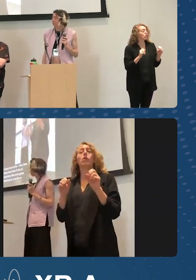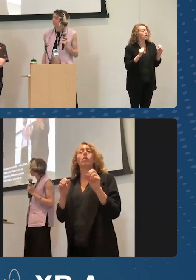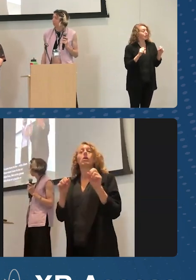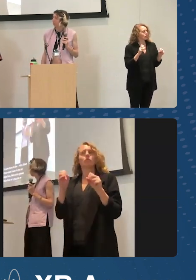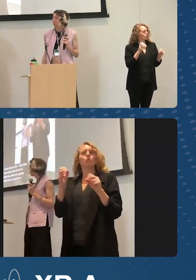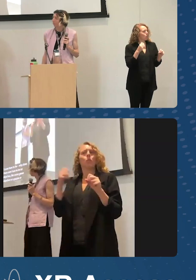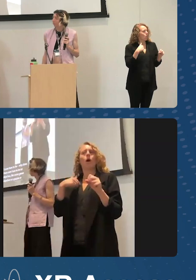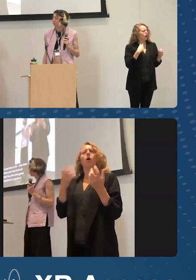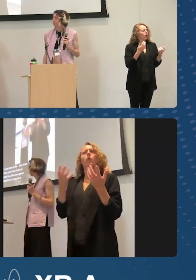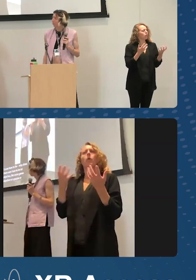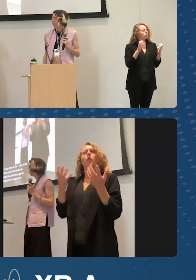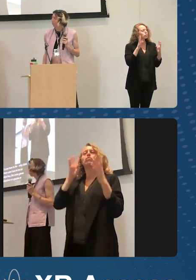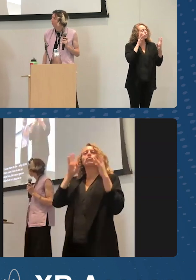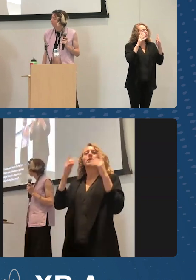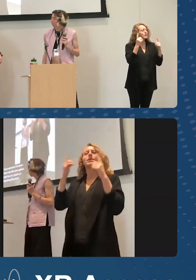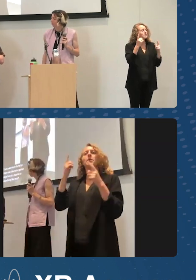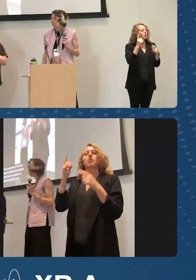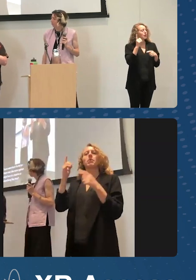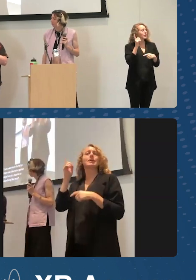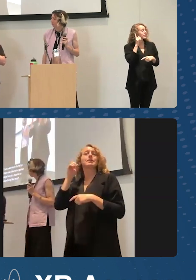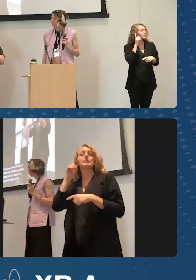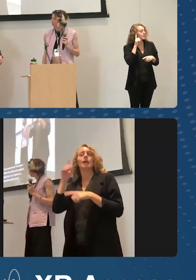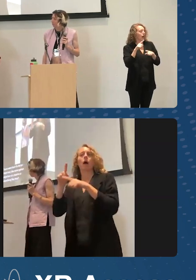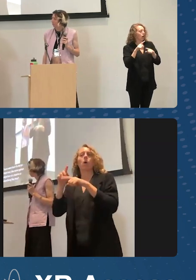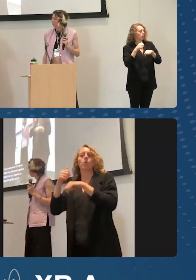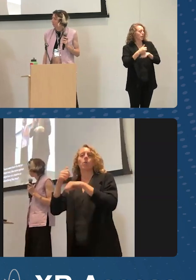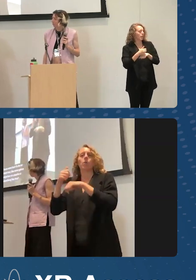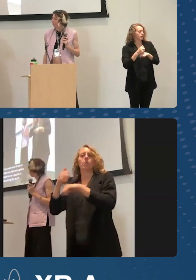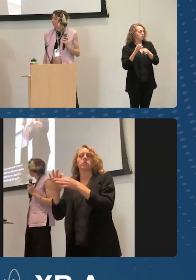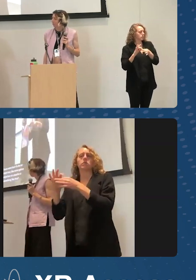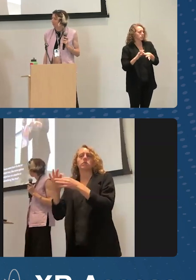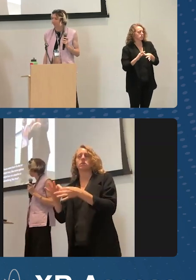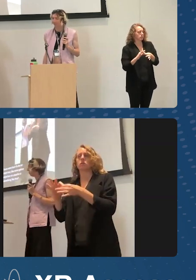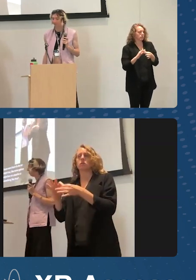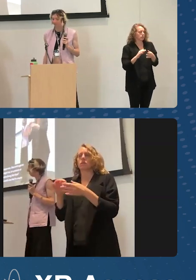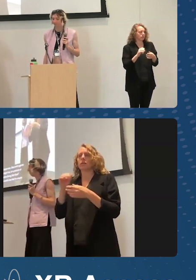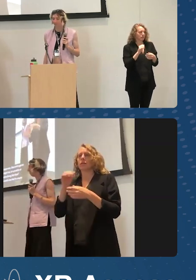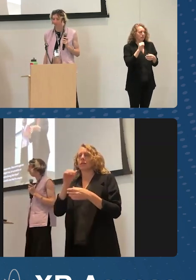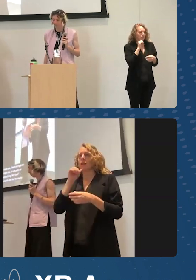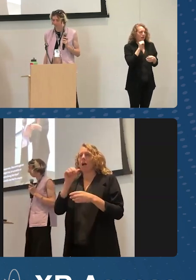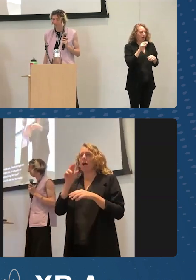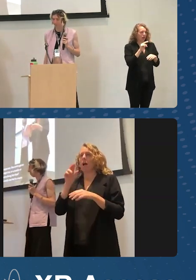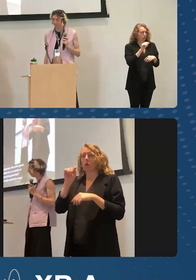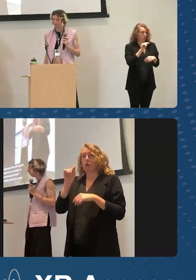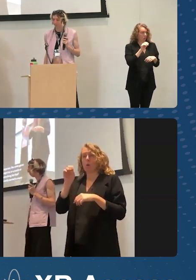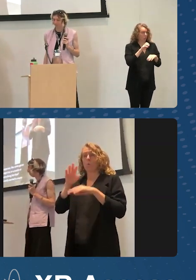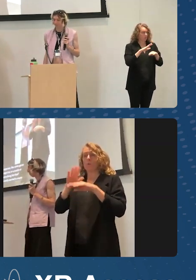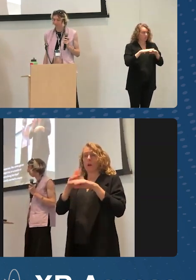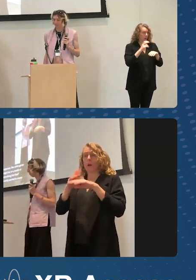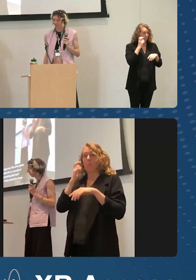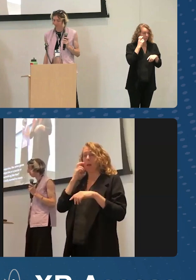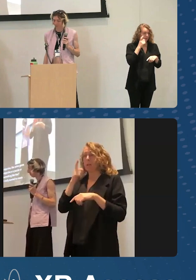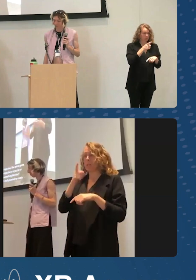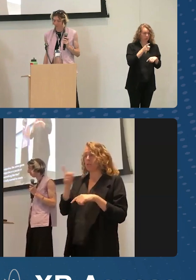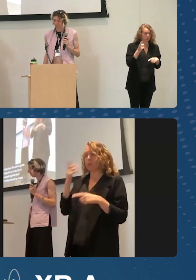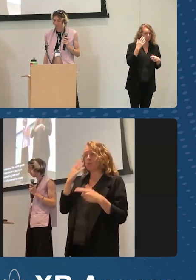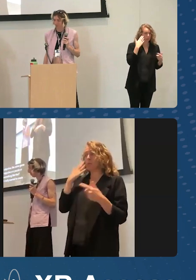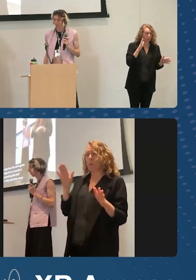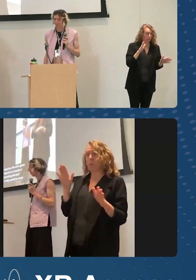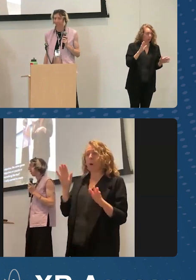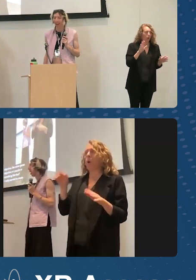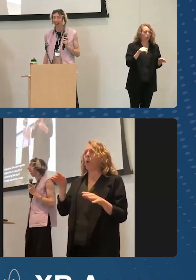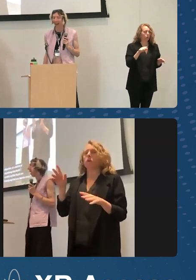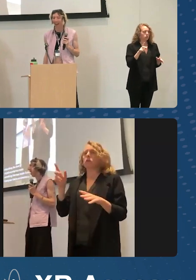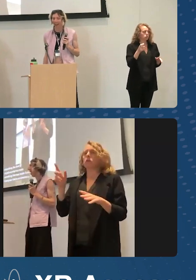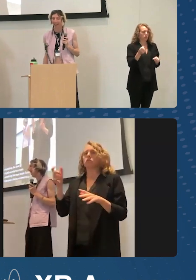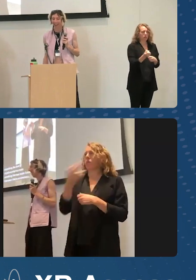something that was audio based, that wasn't notes on blindness. You guys know that? If you don't, good. Let's deplatform